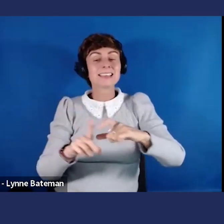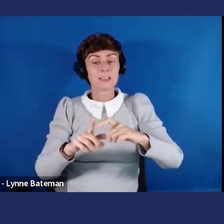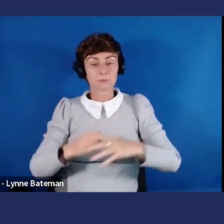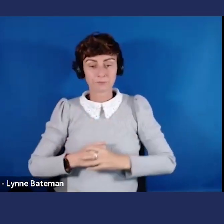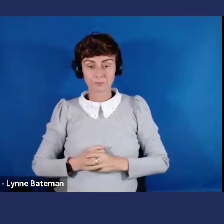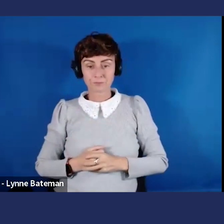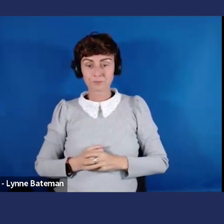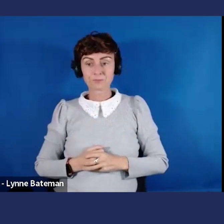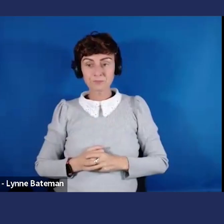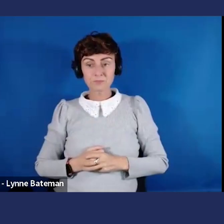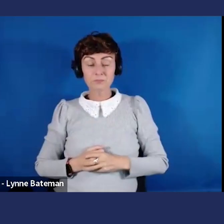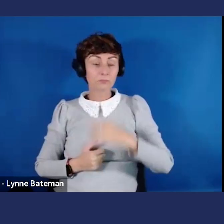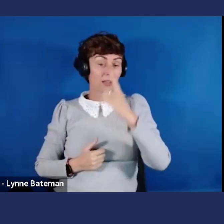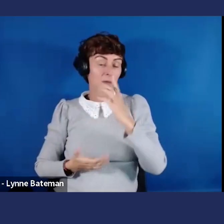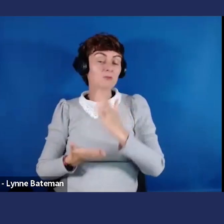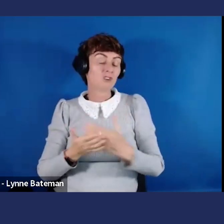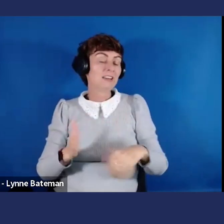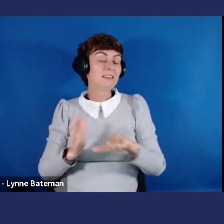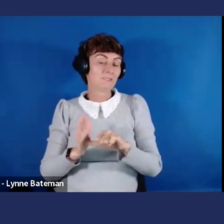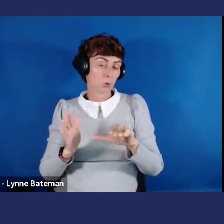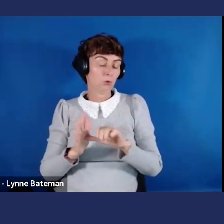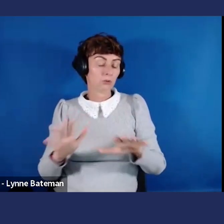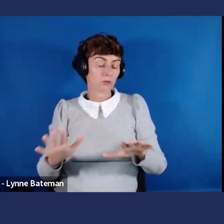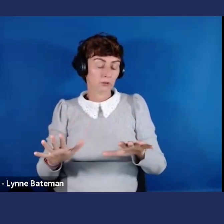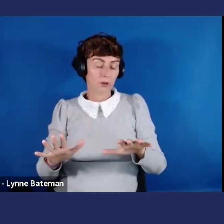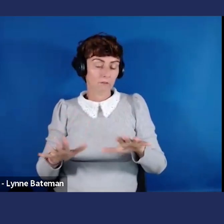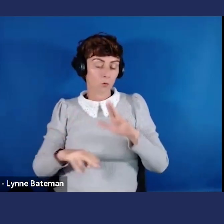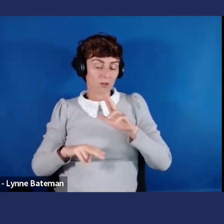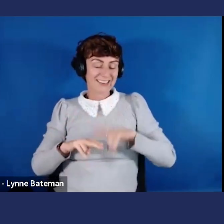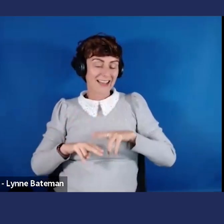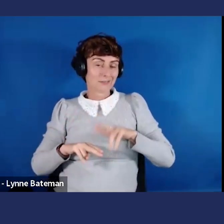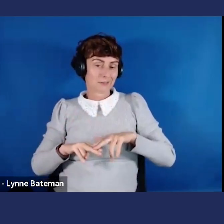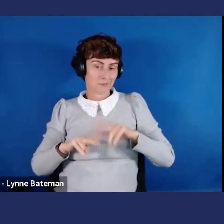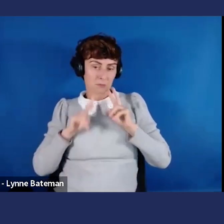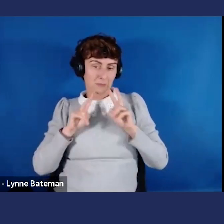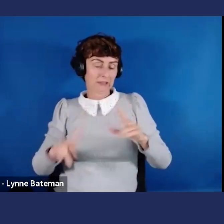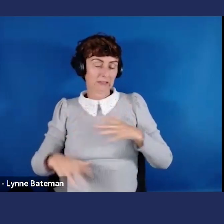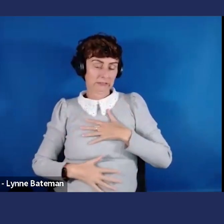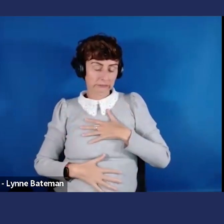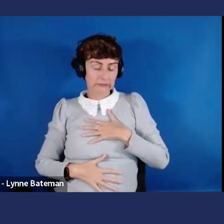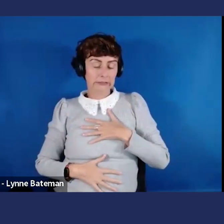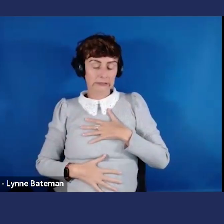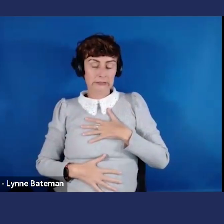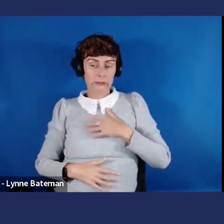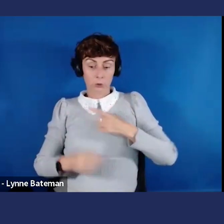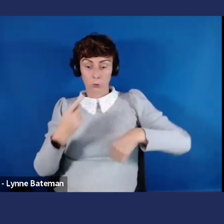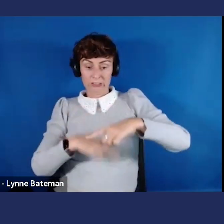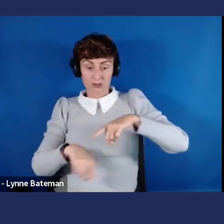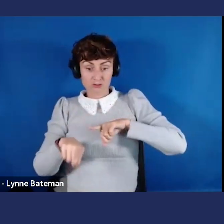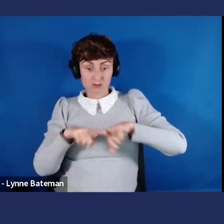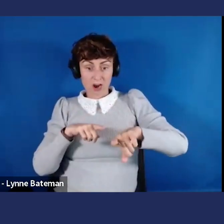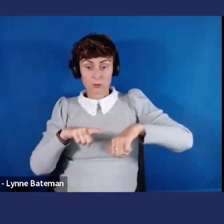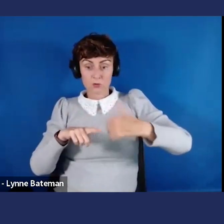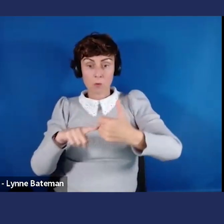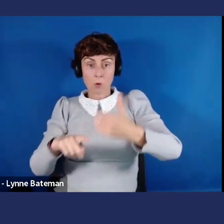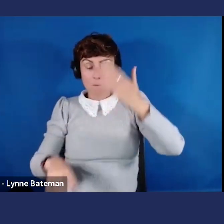experiences, and it can be really, really difficult to think about from a dad's perspective. We're thinking about how we support mum with those